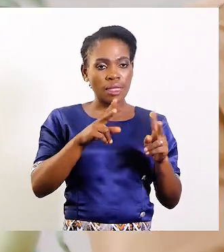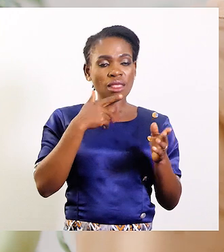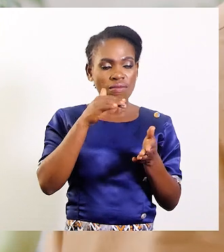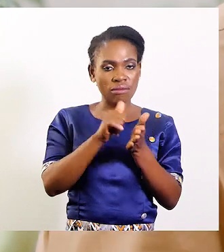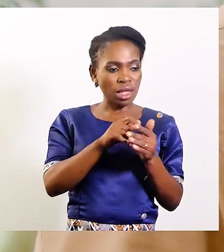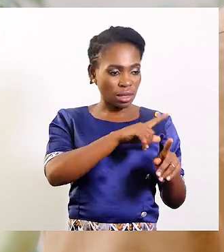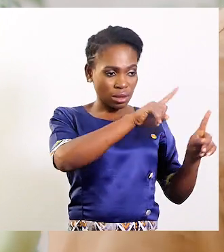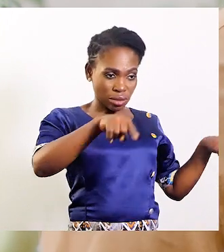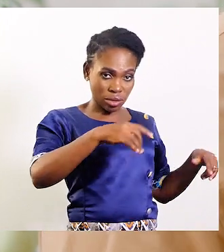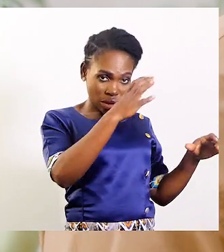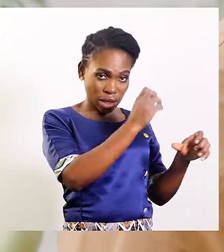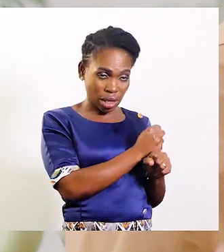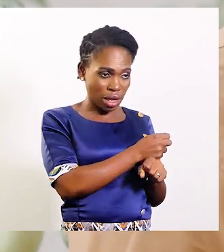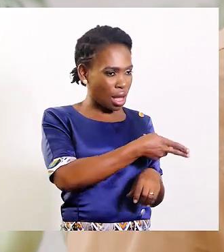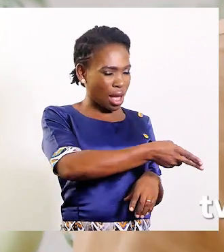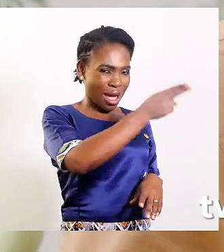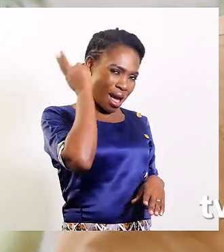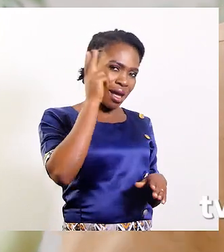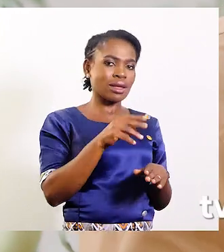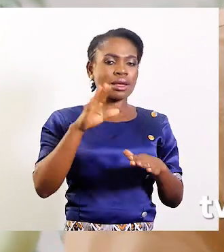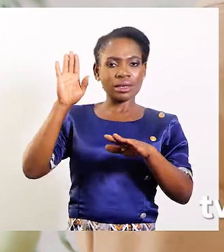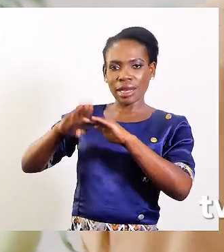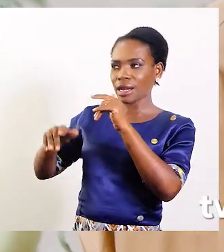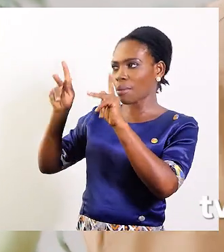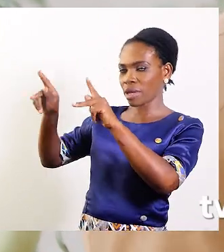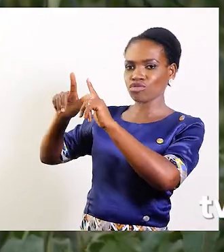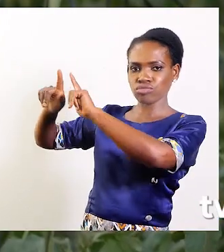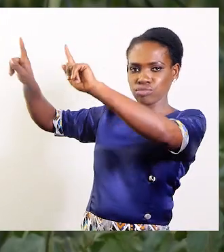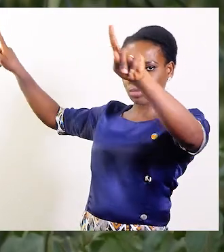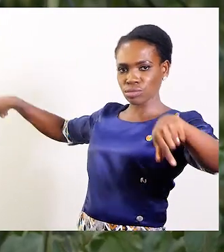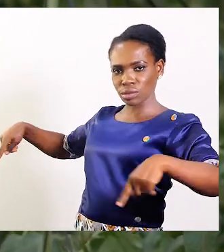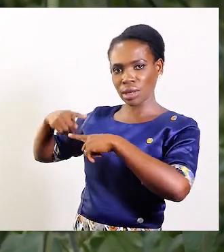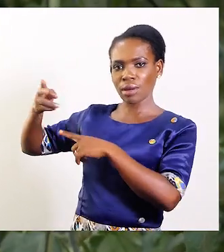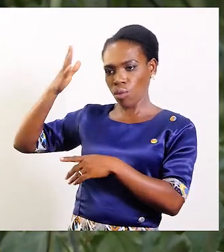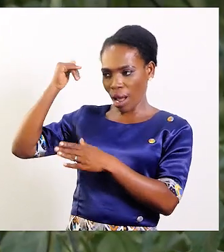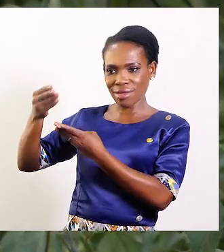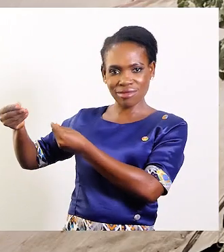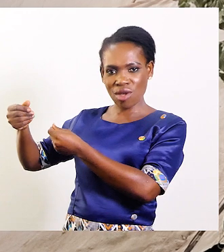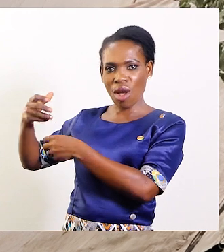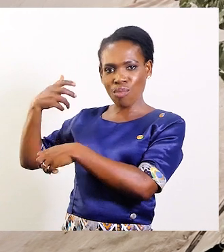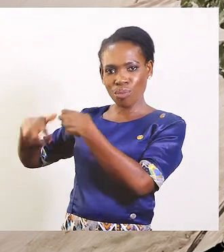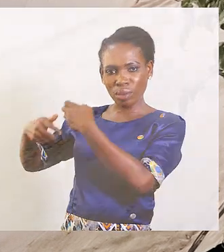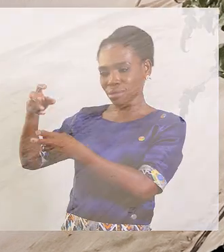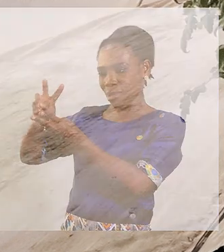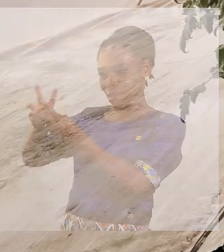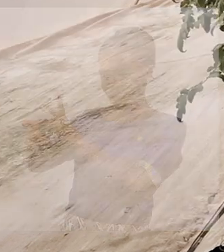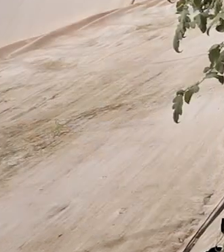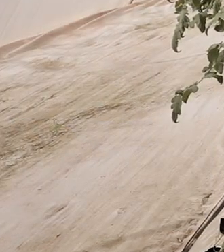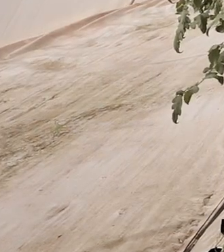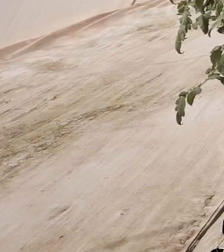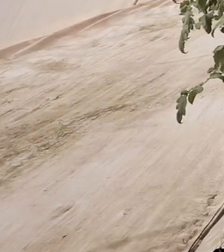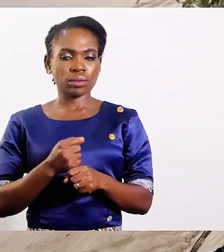we'll get here, it will take somebody in Akomadan 2 or 3 acres to produce the same yield. I see. Because because of this